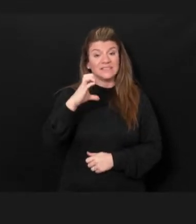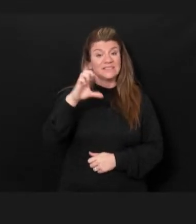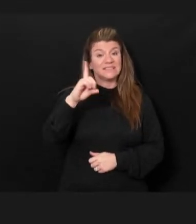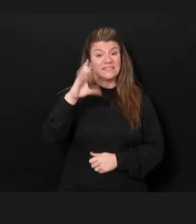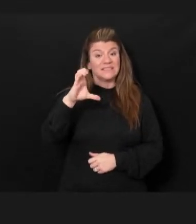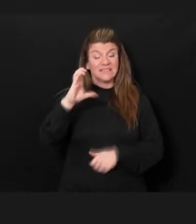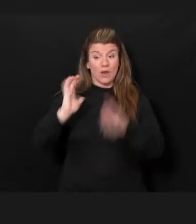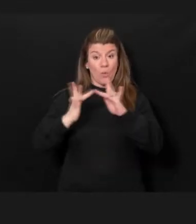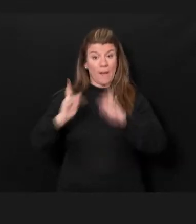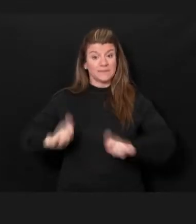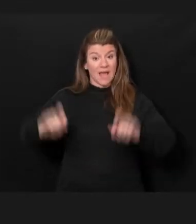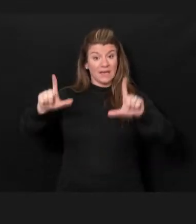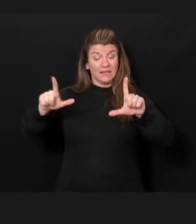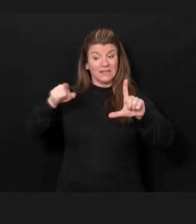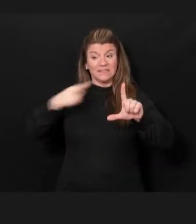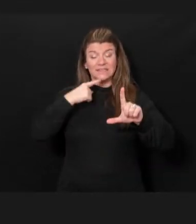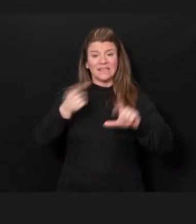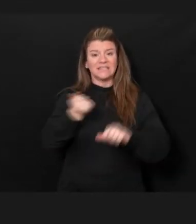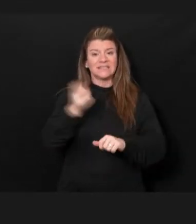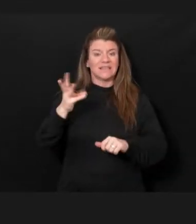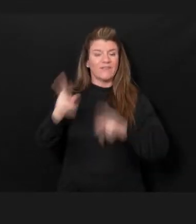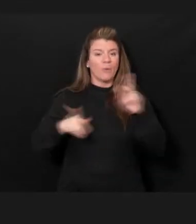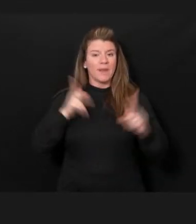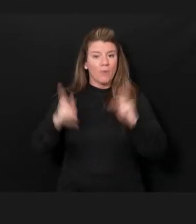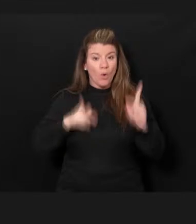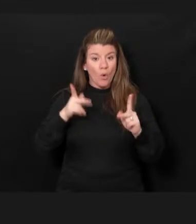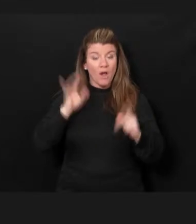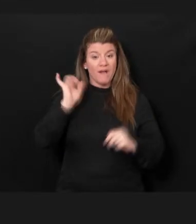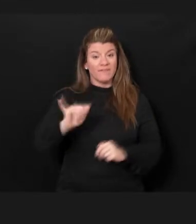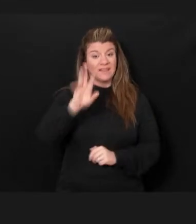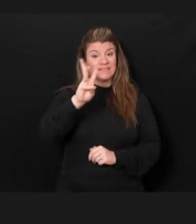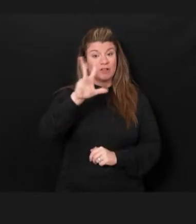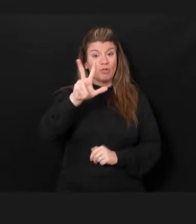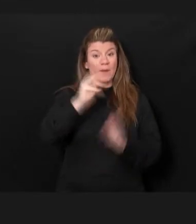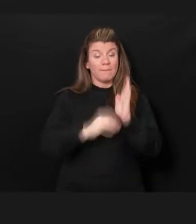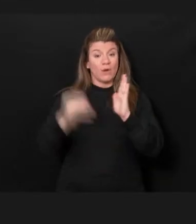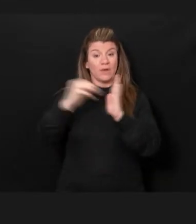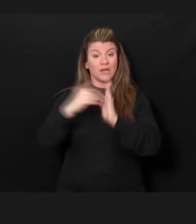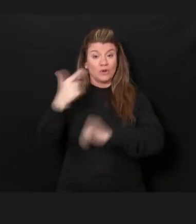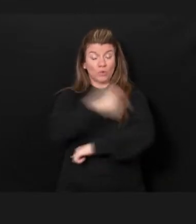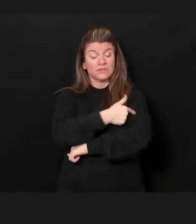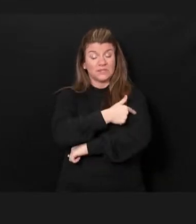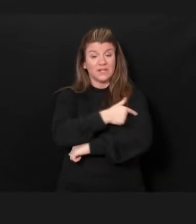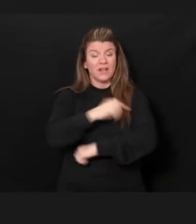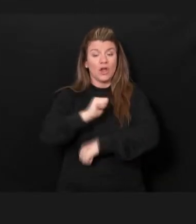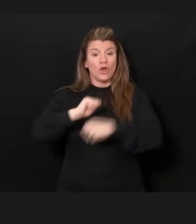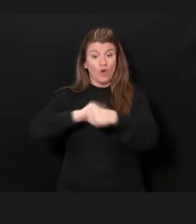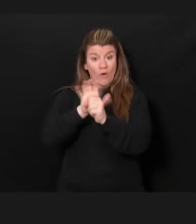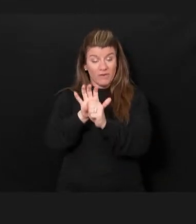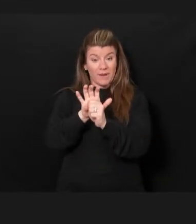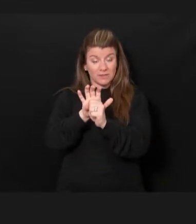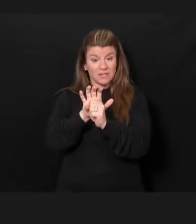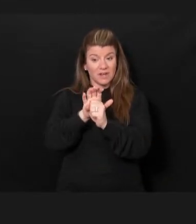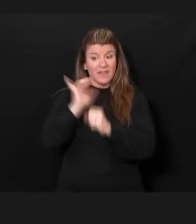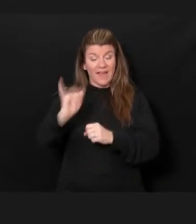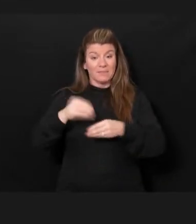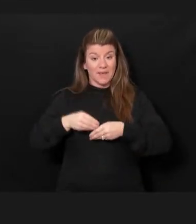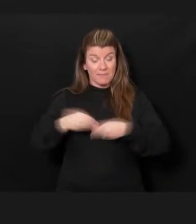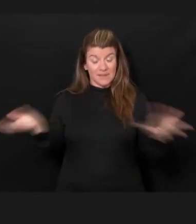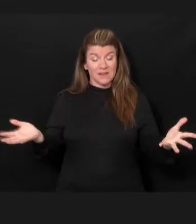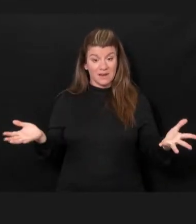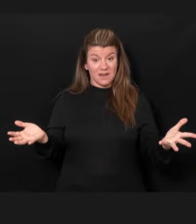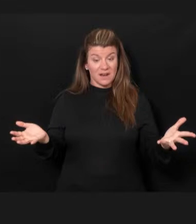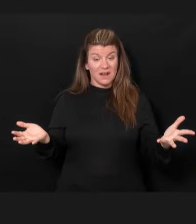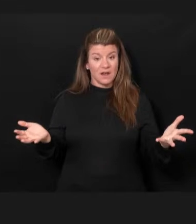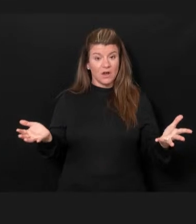my attention by several people, actually, that of the 63 million doses of the COVID vaccine, which has been administered